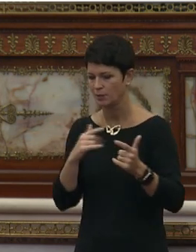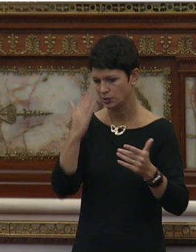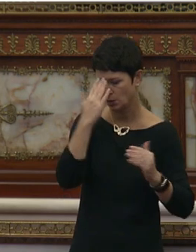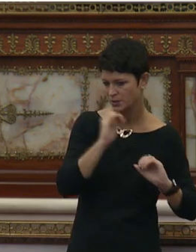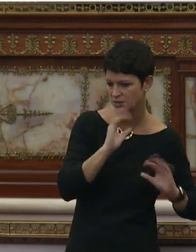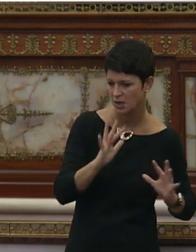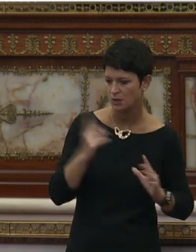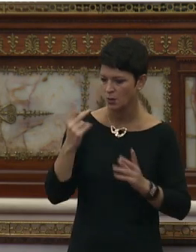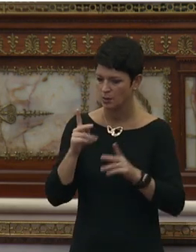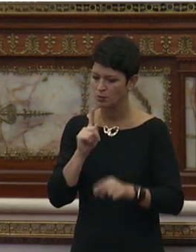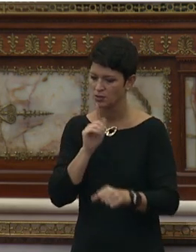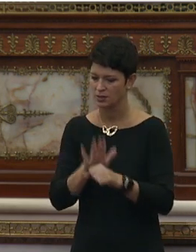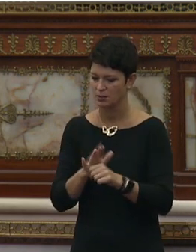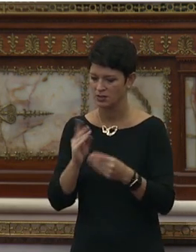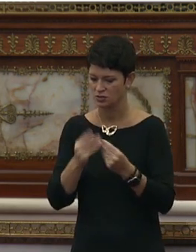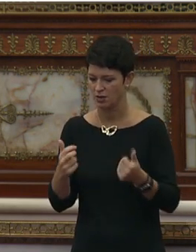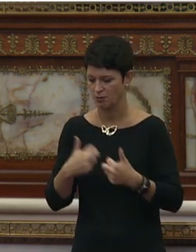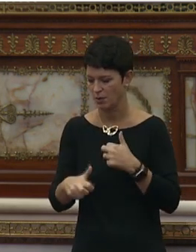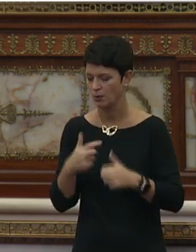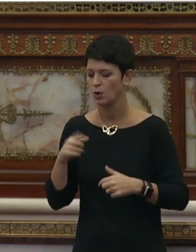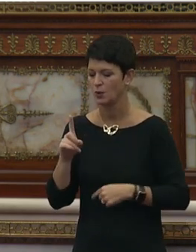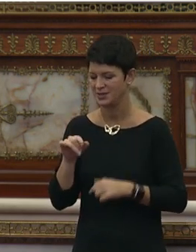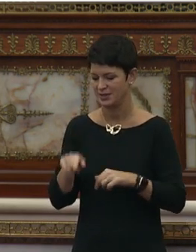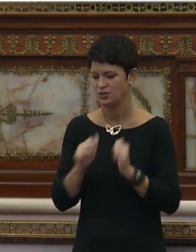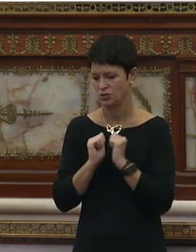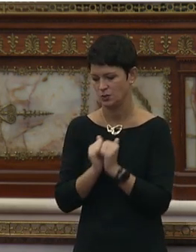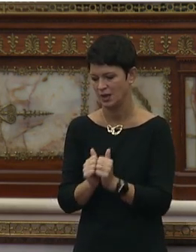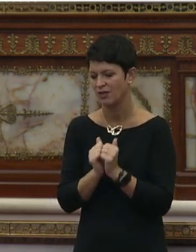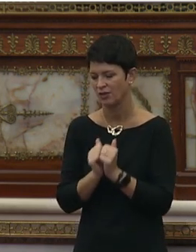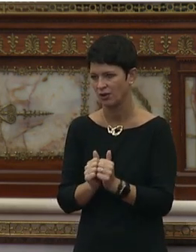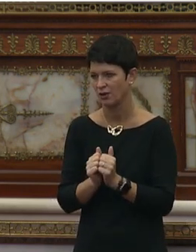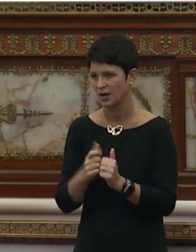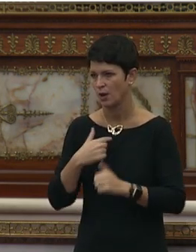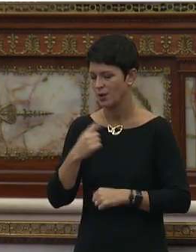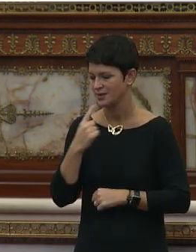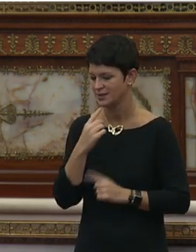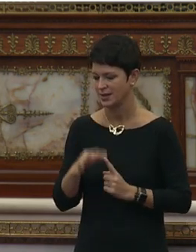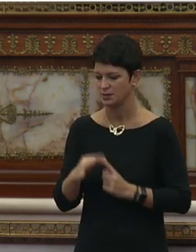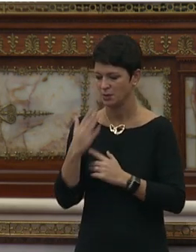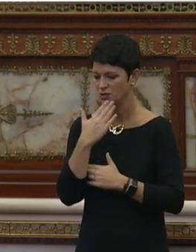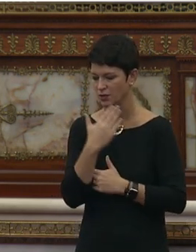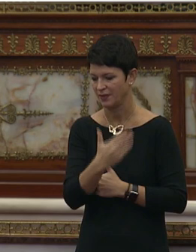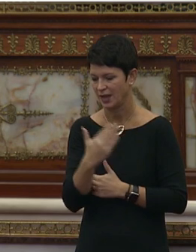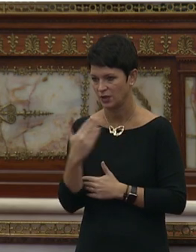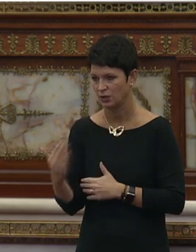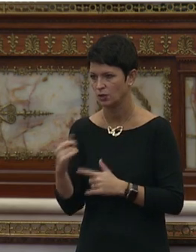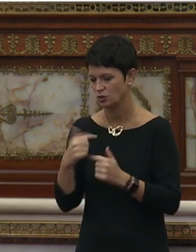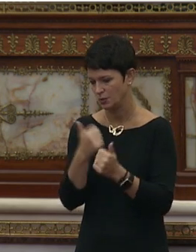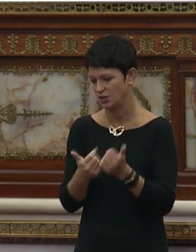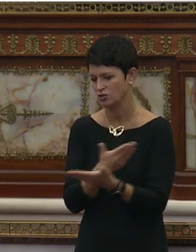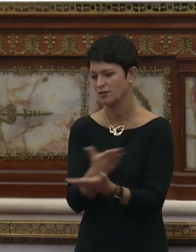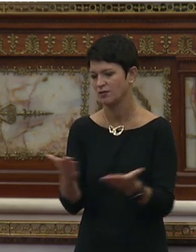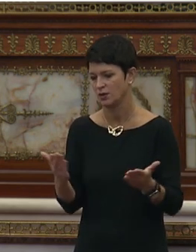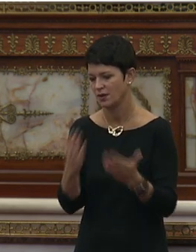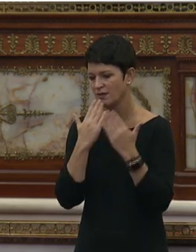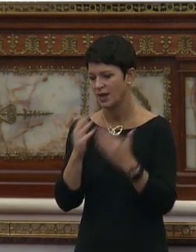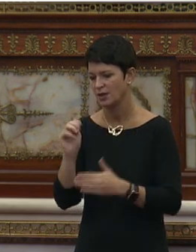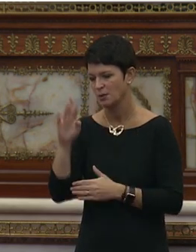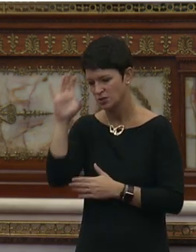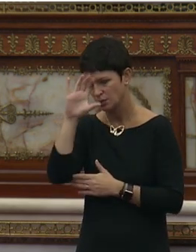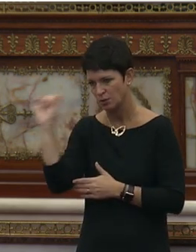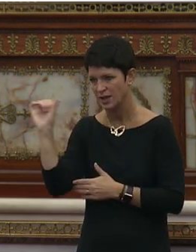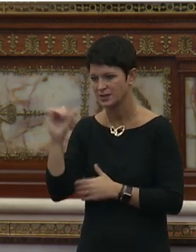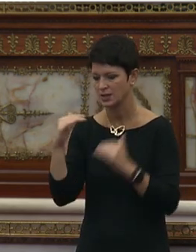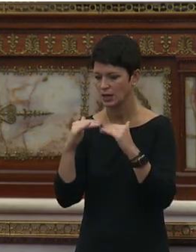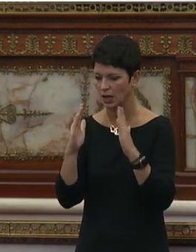to solving the problems. We did this together, and I want to say a special thank you to each of you. Thank you, Mr. President